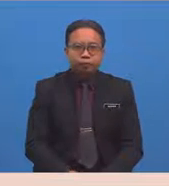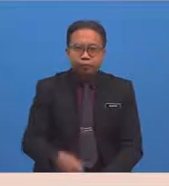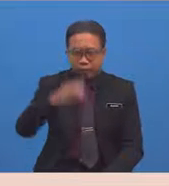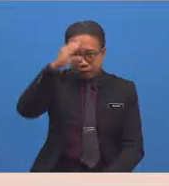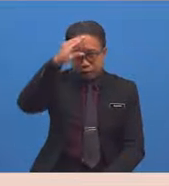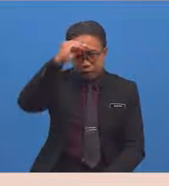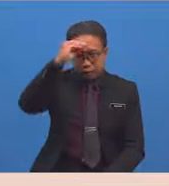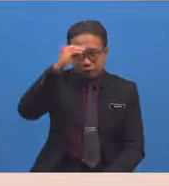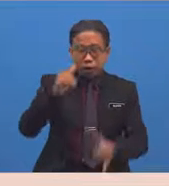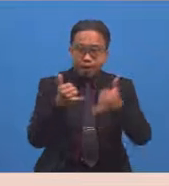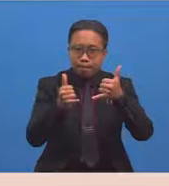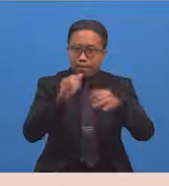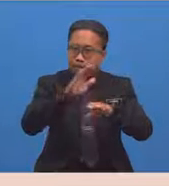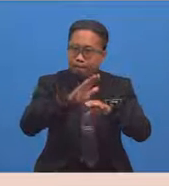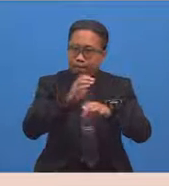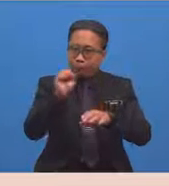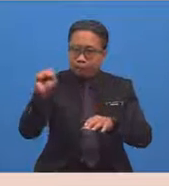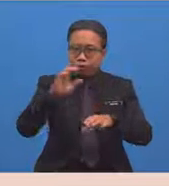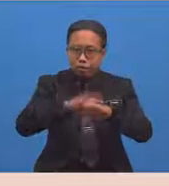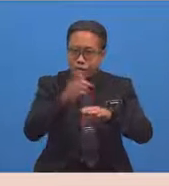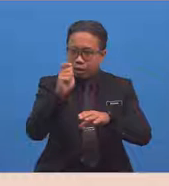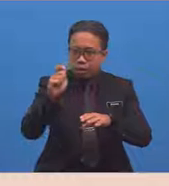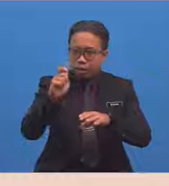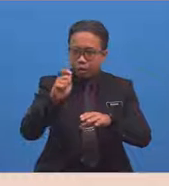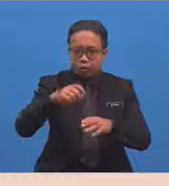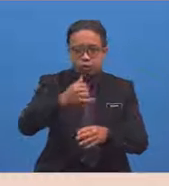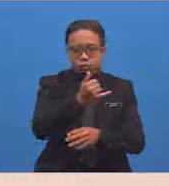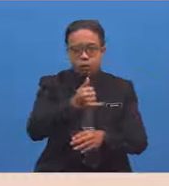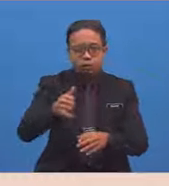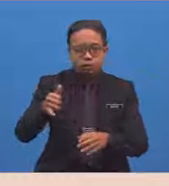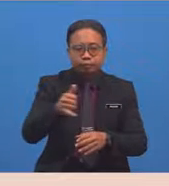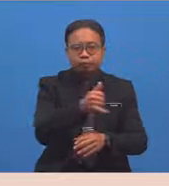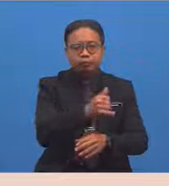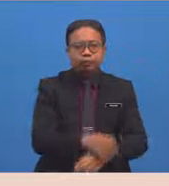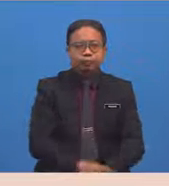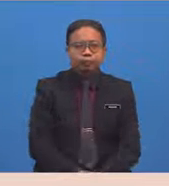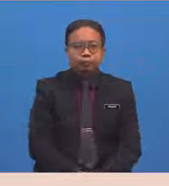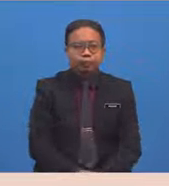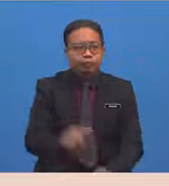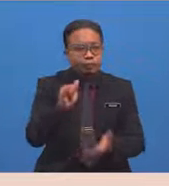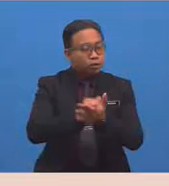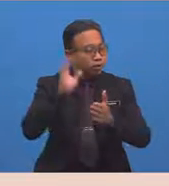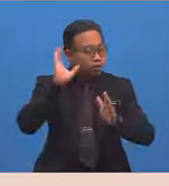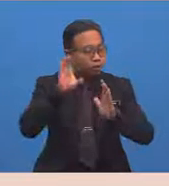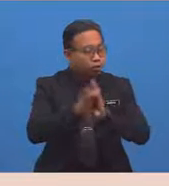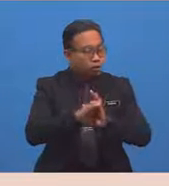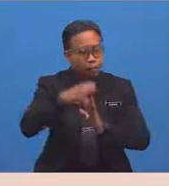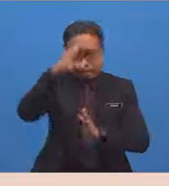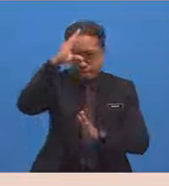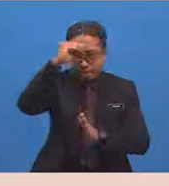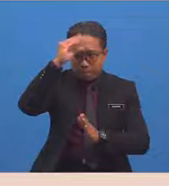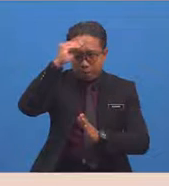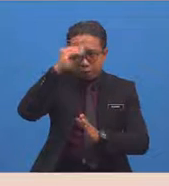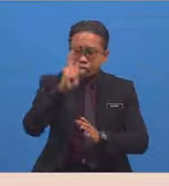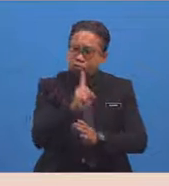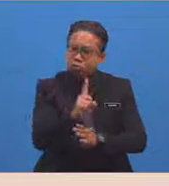this picture plays on the swing alone. There is only one subject. In this picture, the boy is seen to